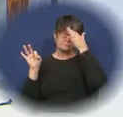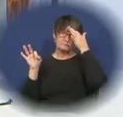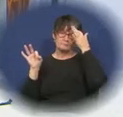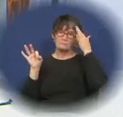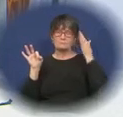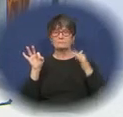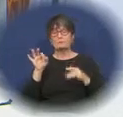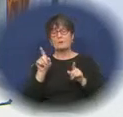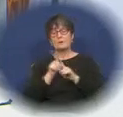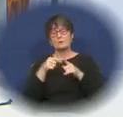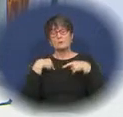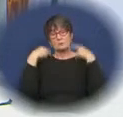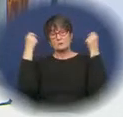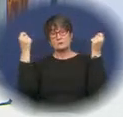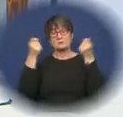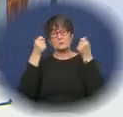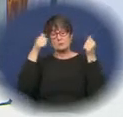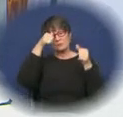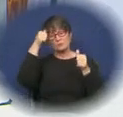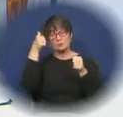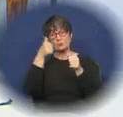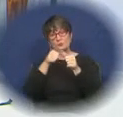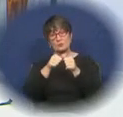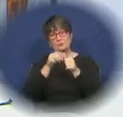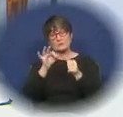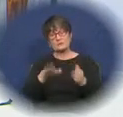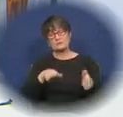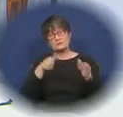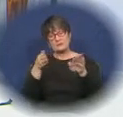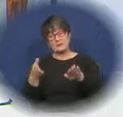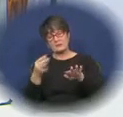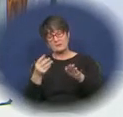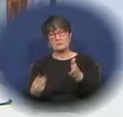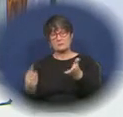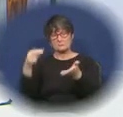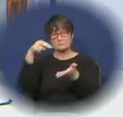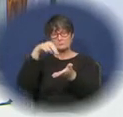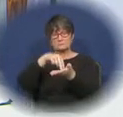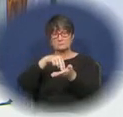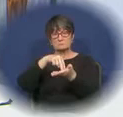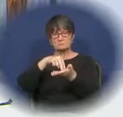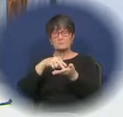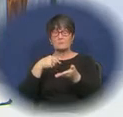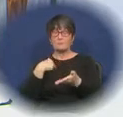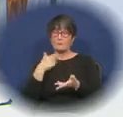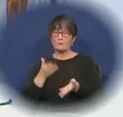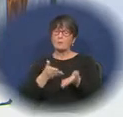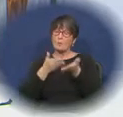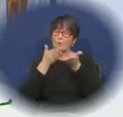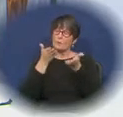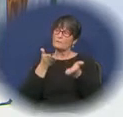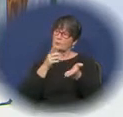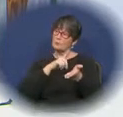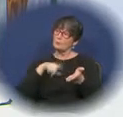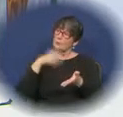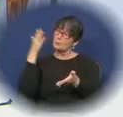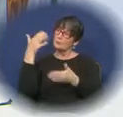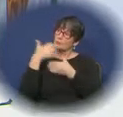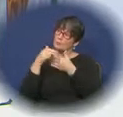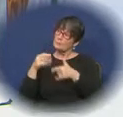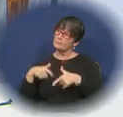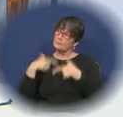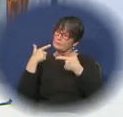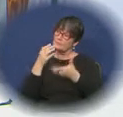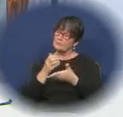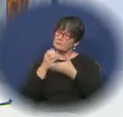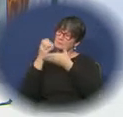Therefore, as we celebrate the memorial of his death and resurrection, we offer you, Lord, the bread of life